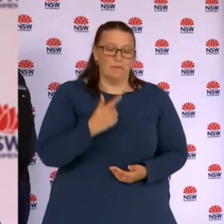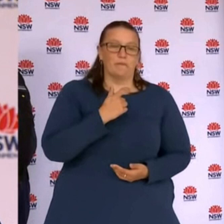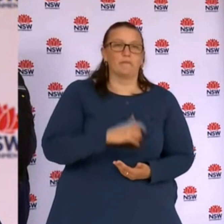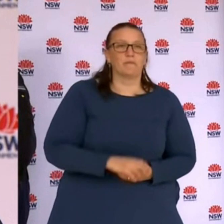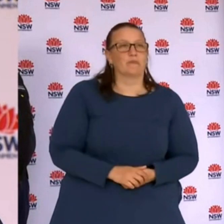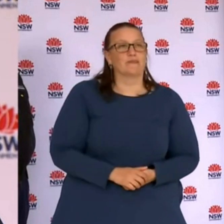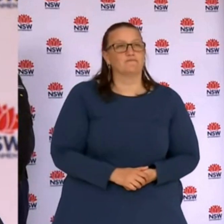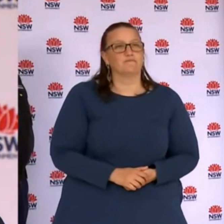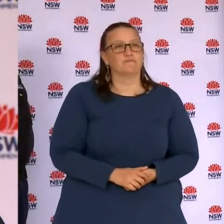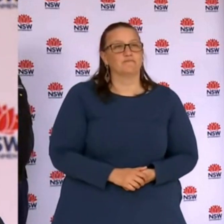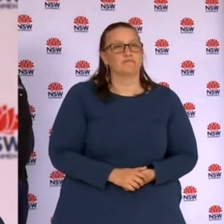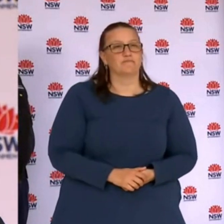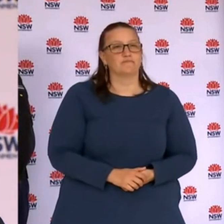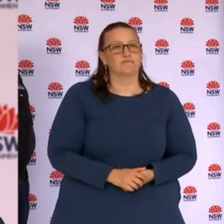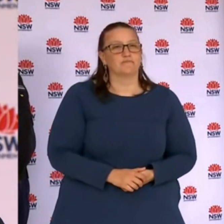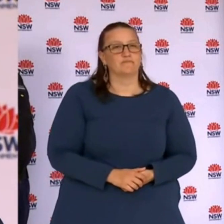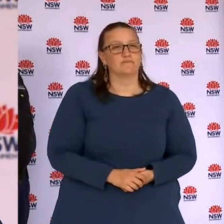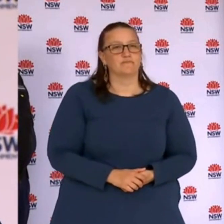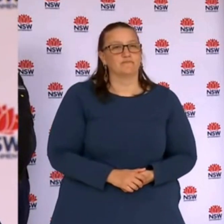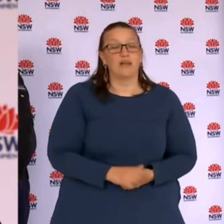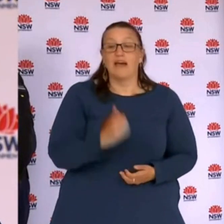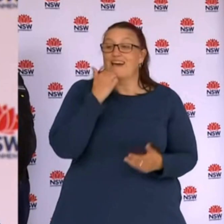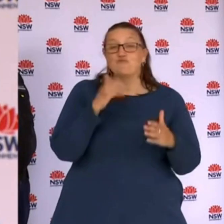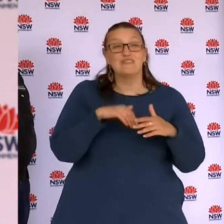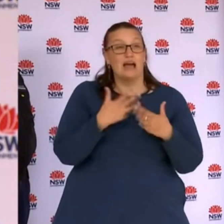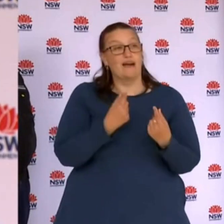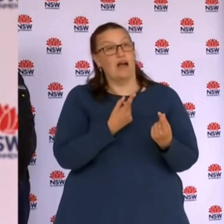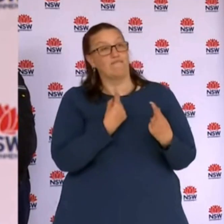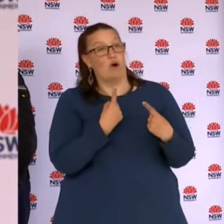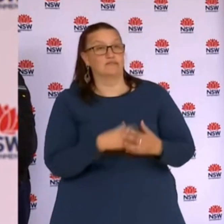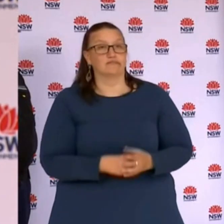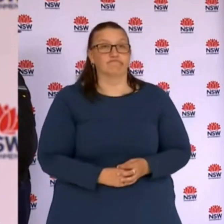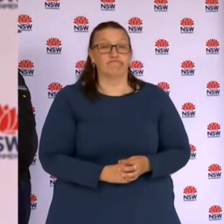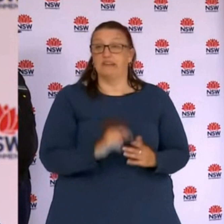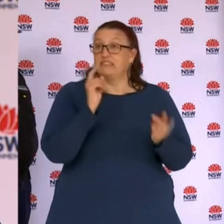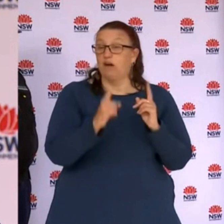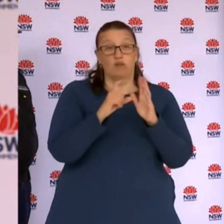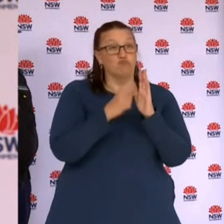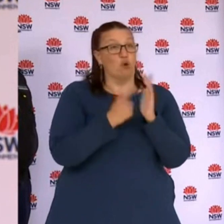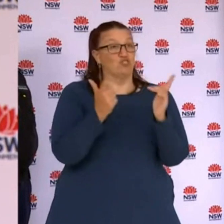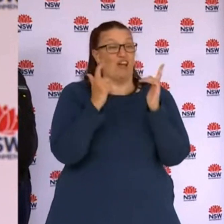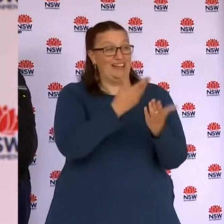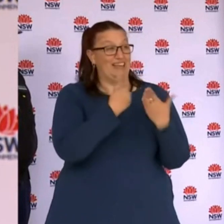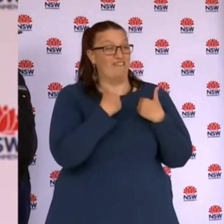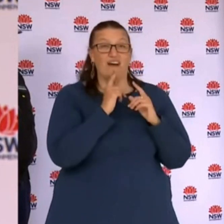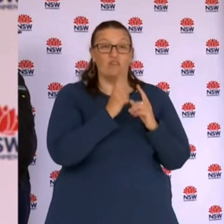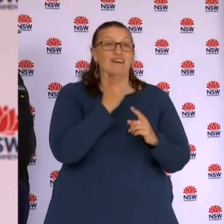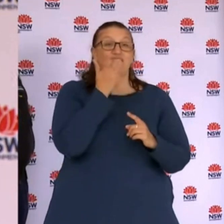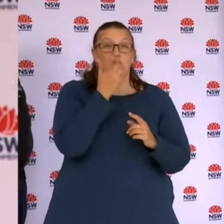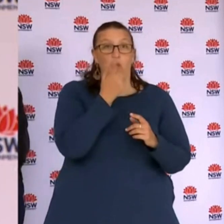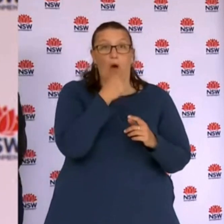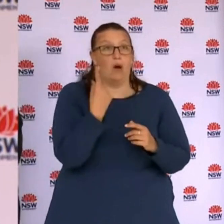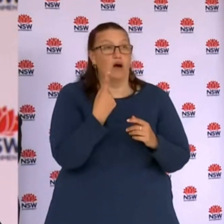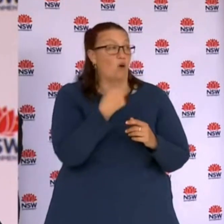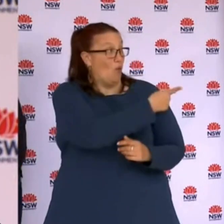There's a reason why we have advice, not just daily but almost minutely from Dr. Chant. I think we were here last night, Dr.